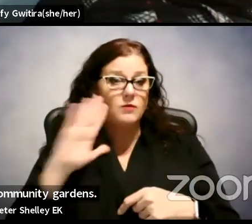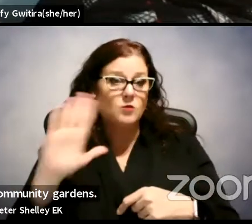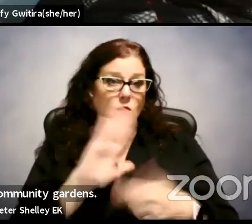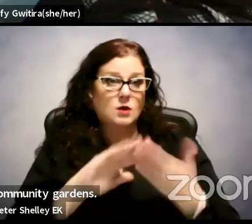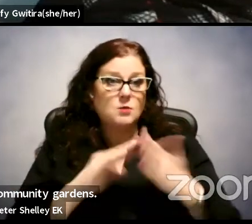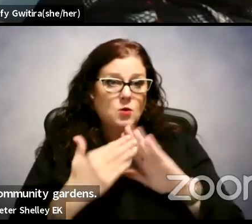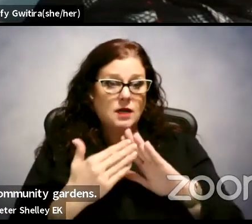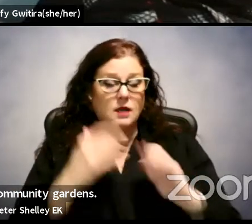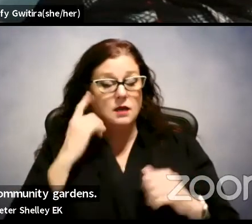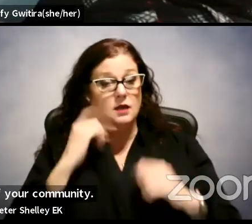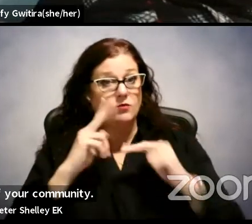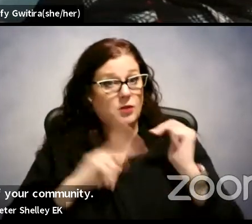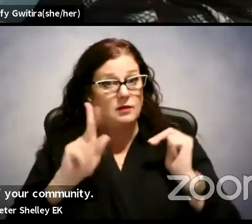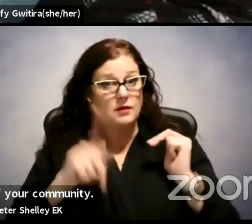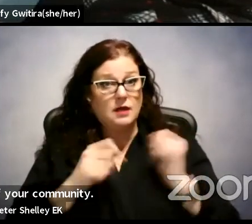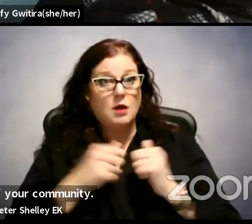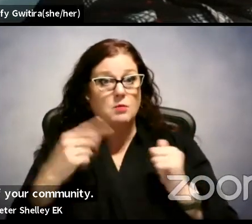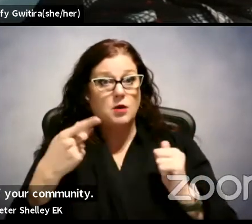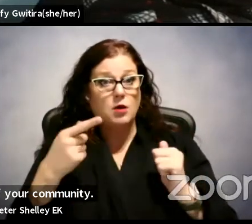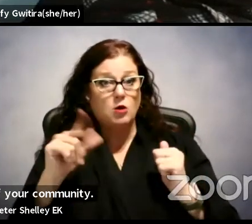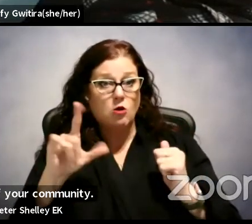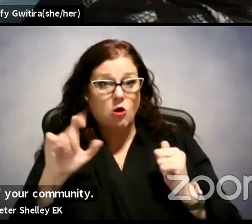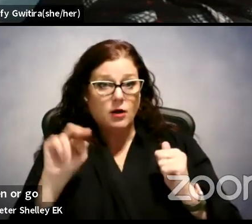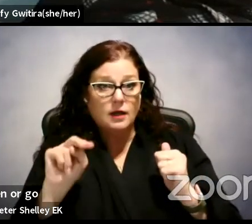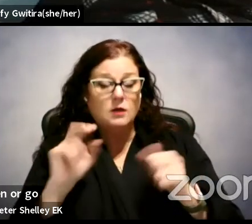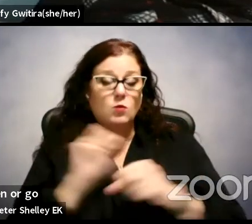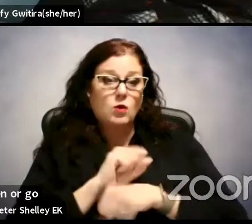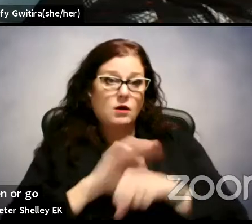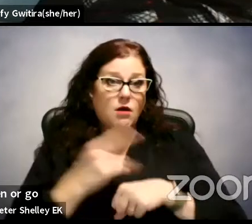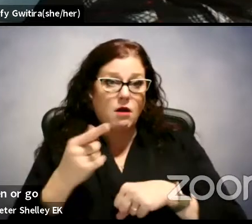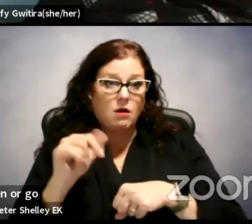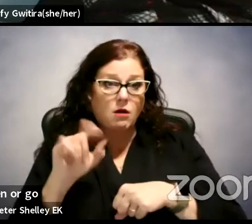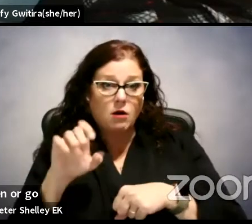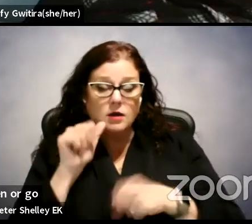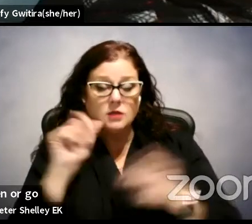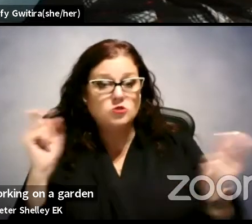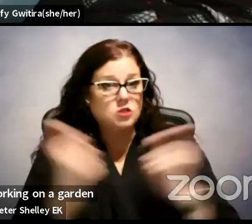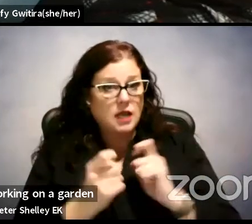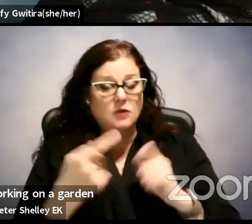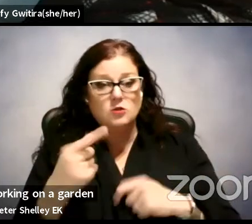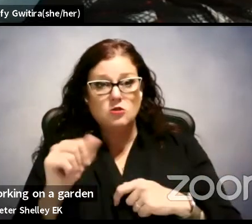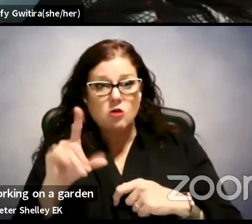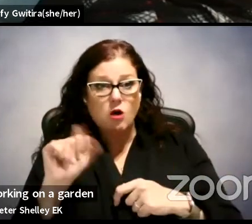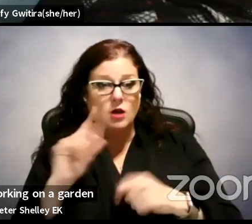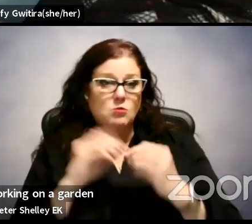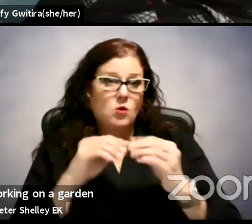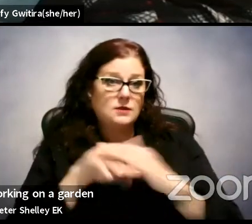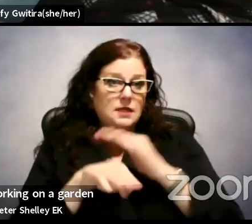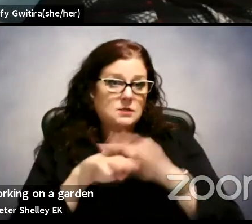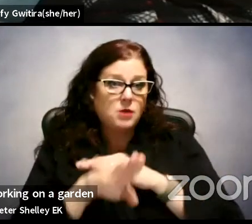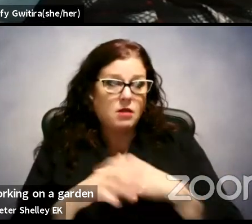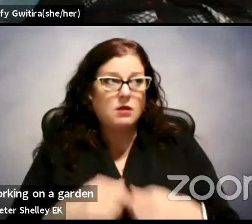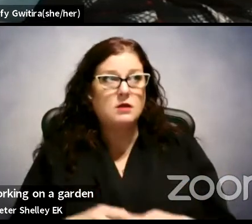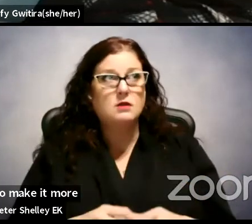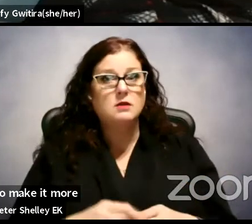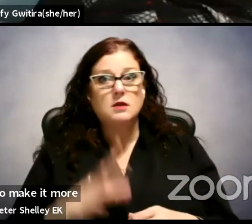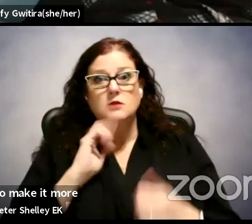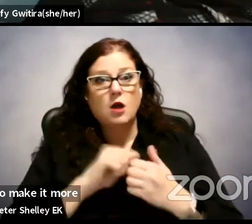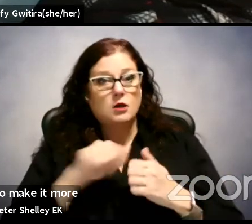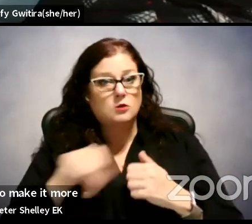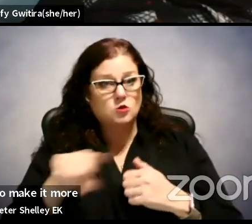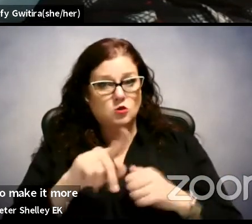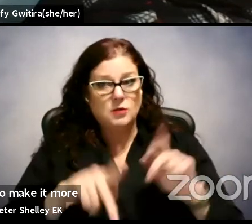So if you're building a garden, or if you're working on a garden, or you're trying to change a garden to make it more accessible, talking to